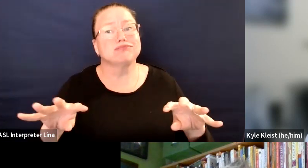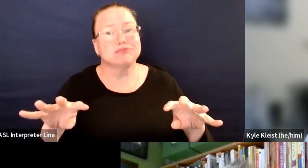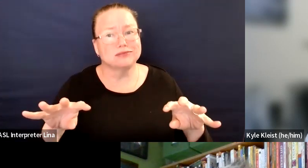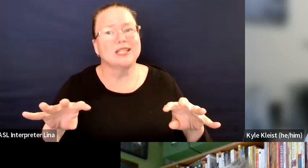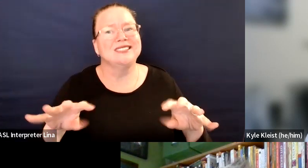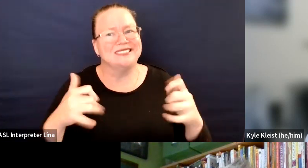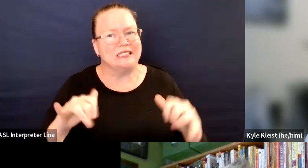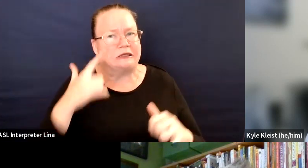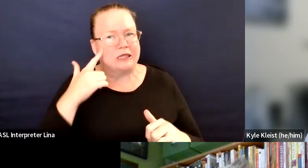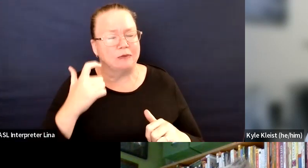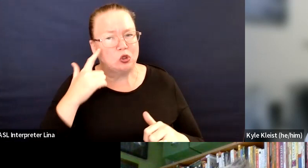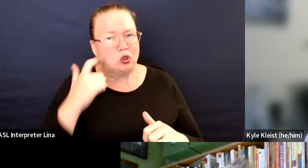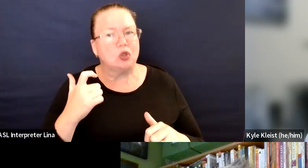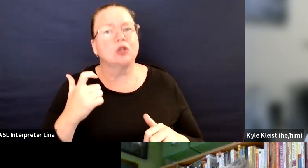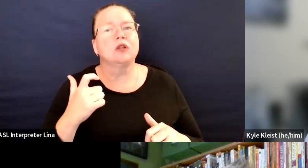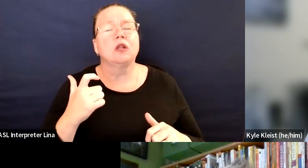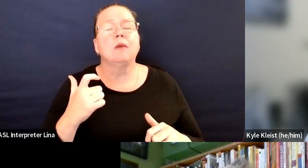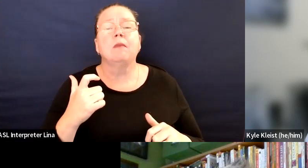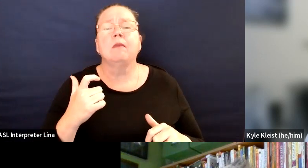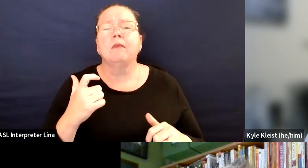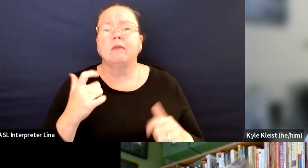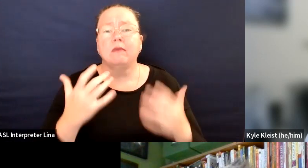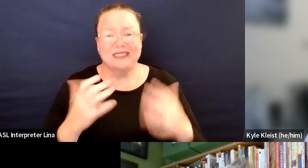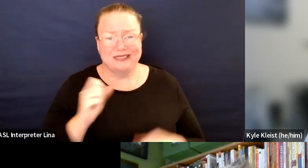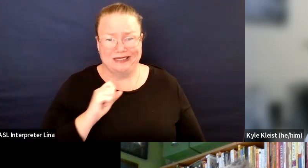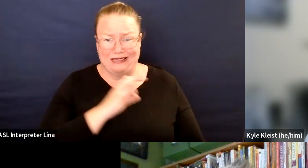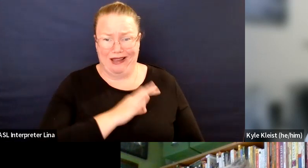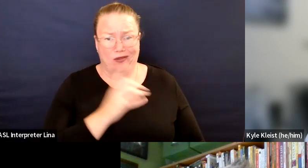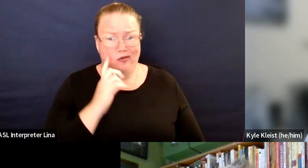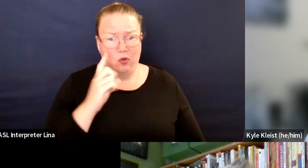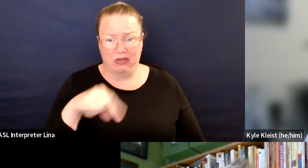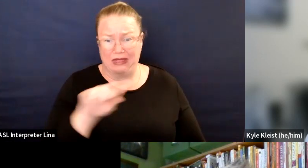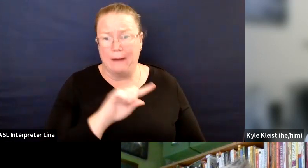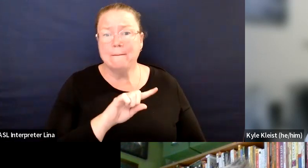skeptical. And so were we as a staff, for them.